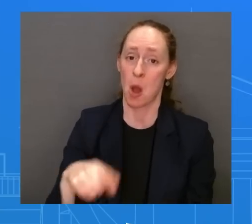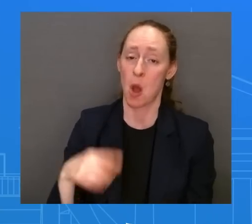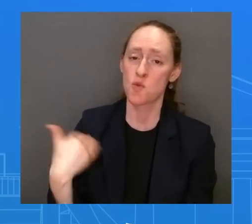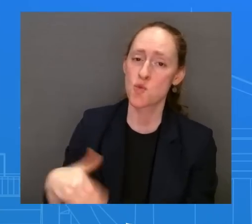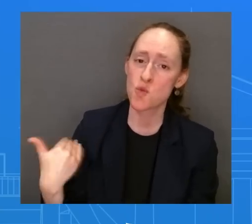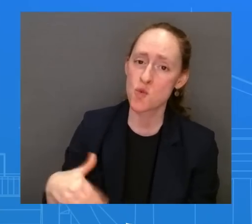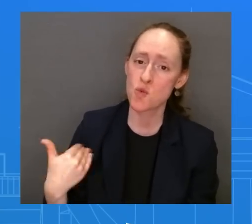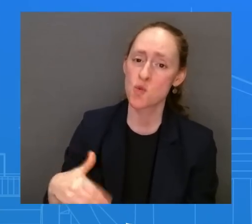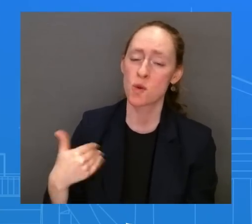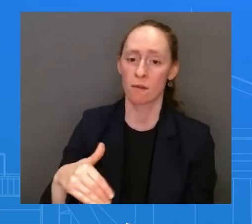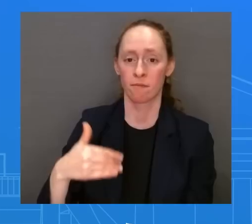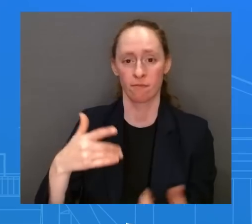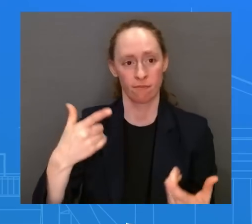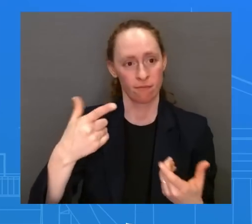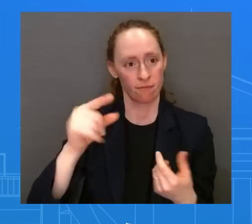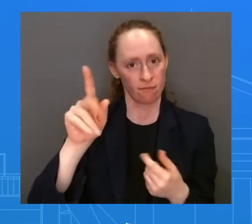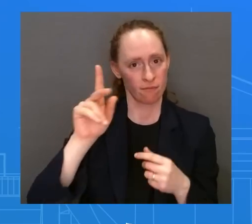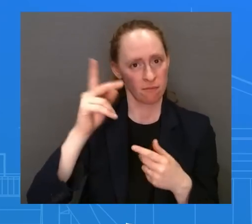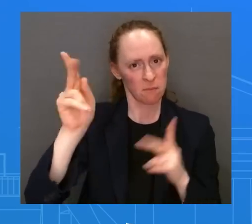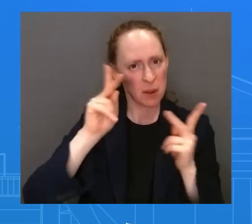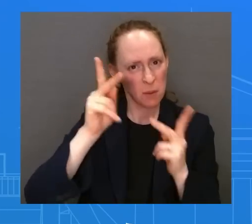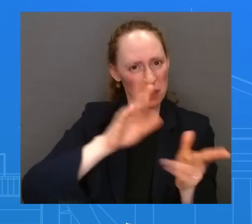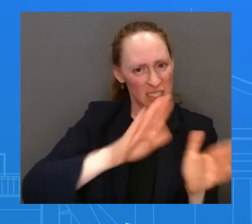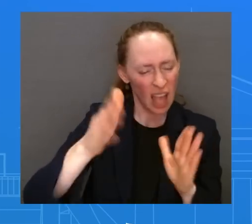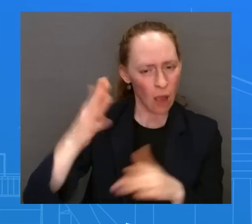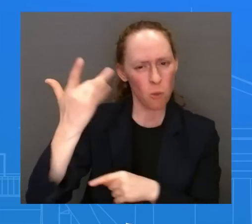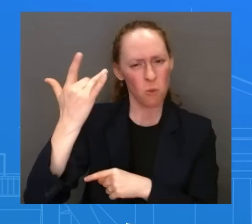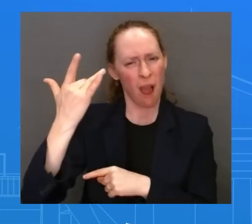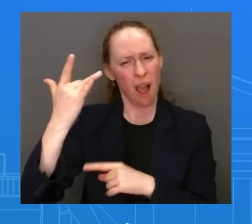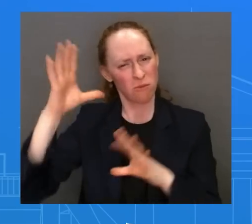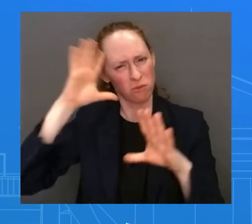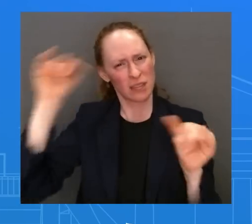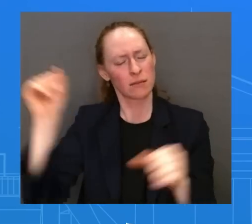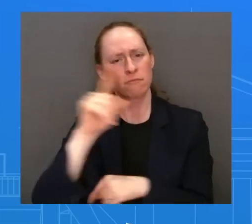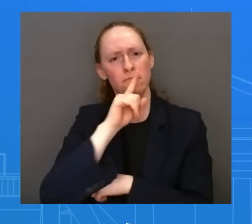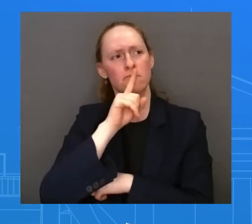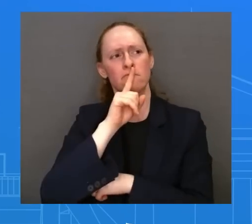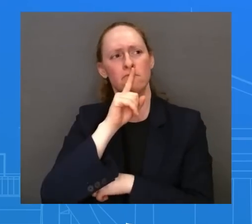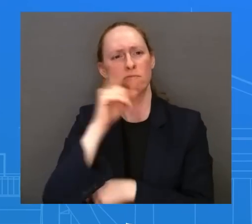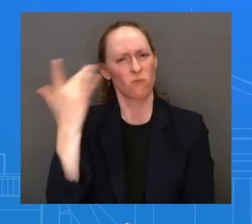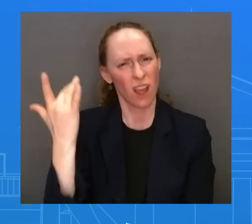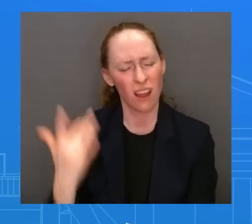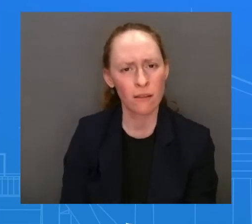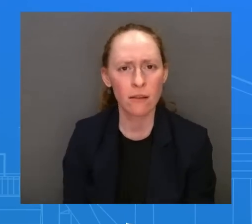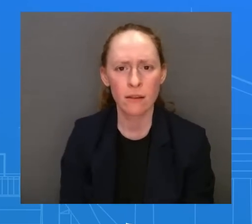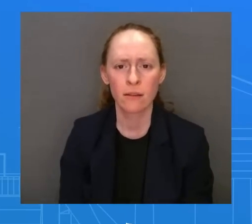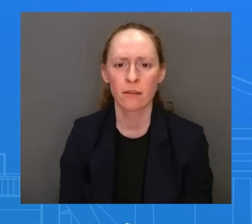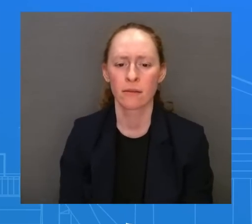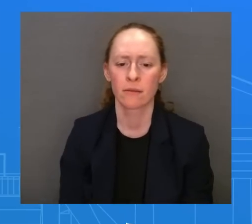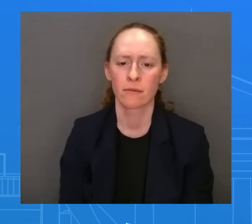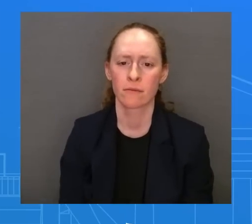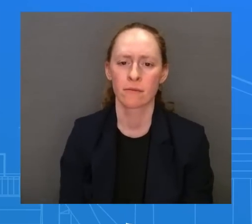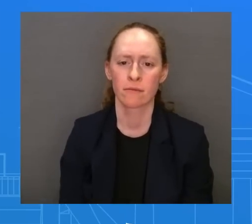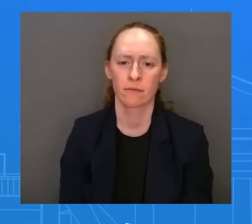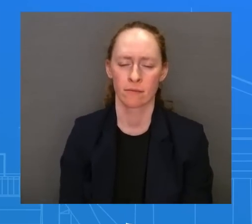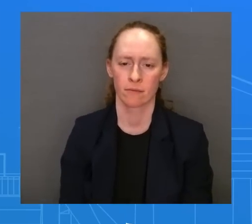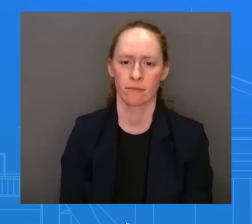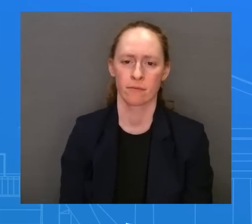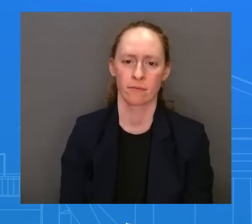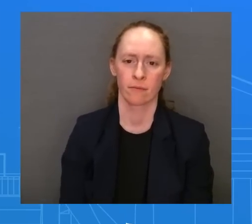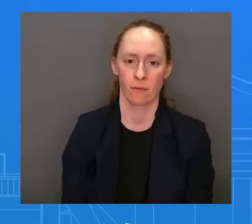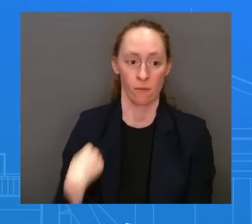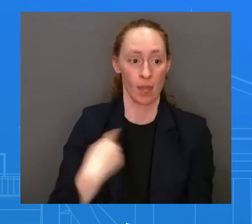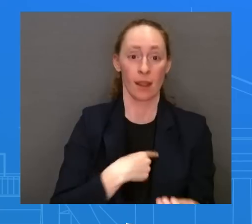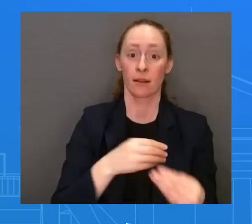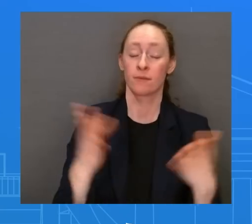president we are putting this forth through you and for congress today uh and I think you've heard from the president he has talked many